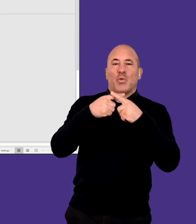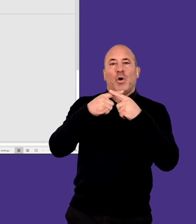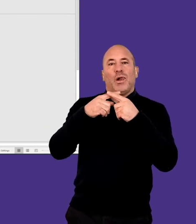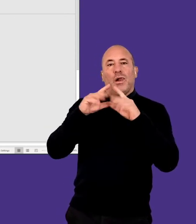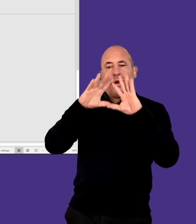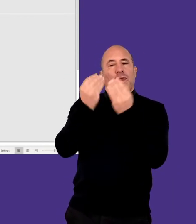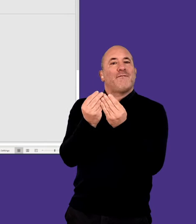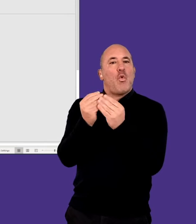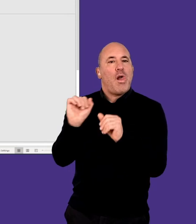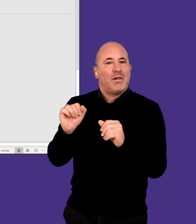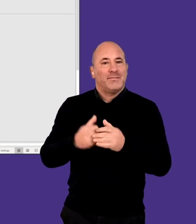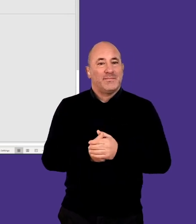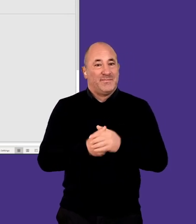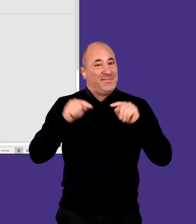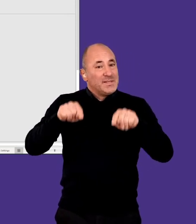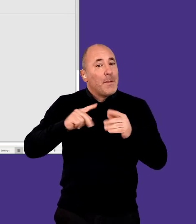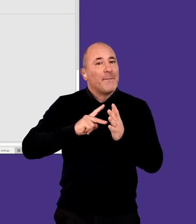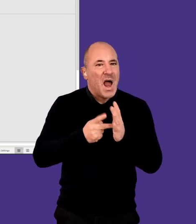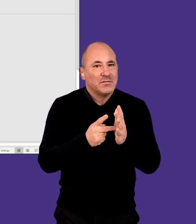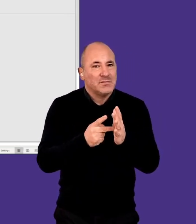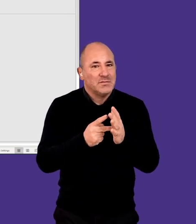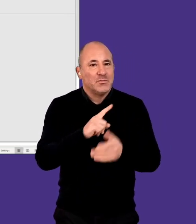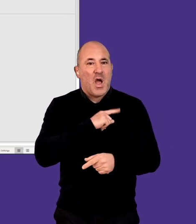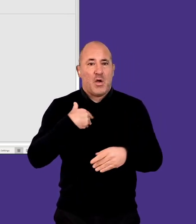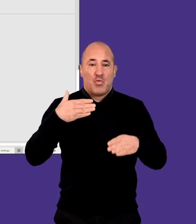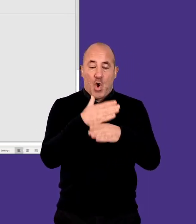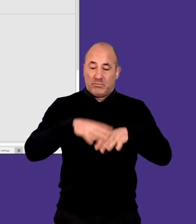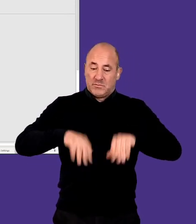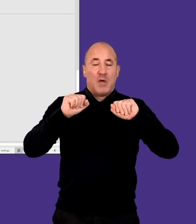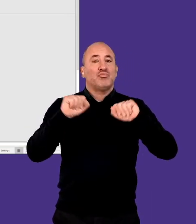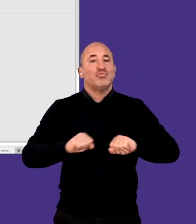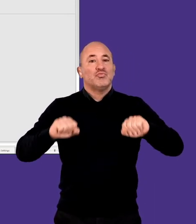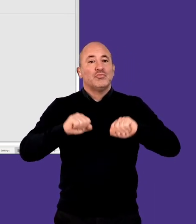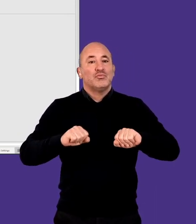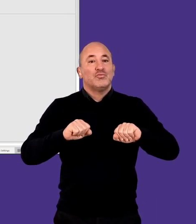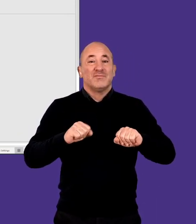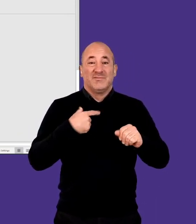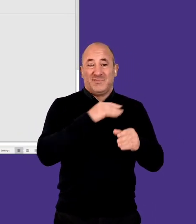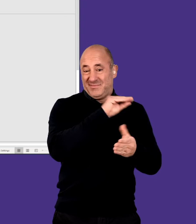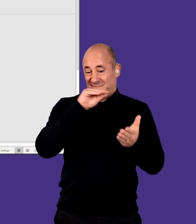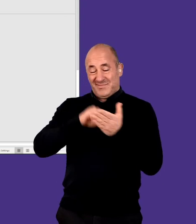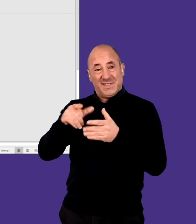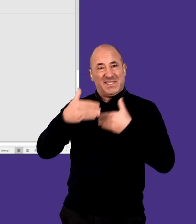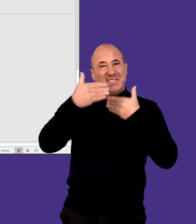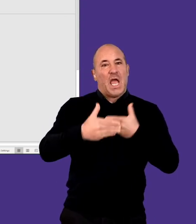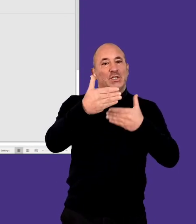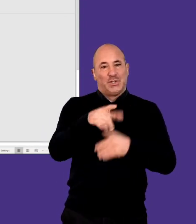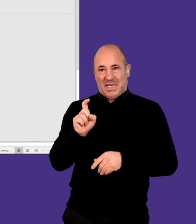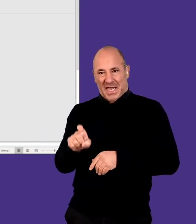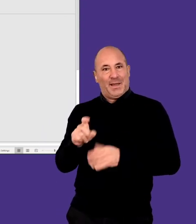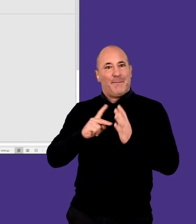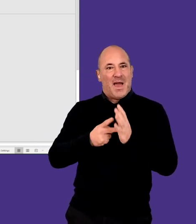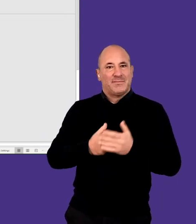annual overview. And this is planned because the work hasn't started yet. So I've just added that in to the stages column.